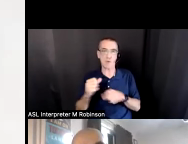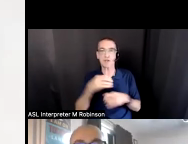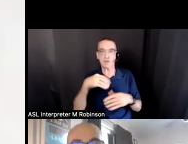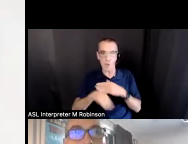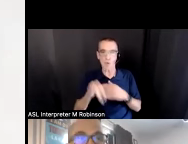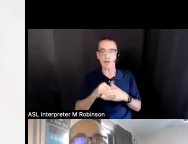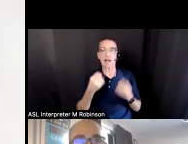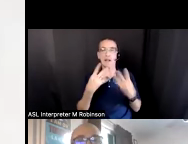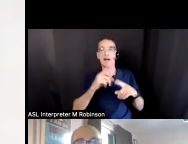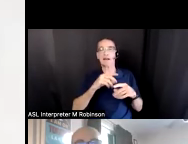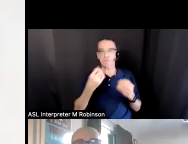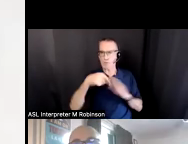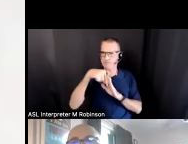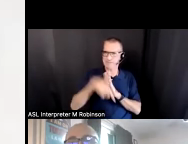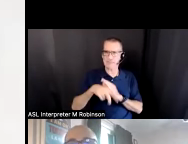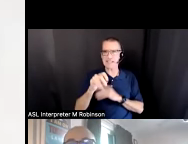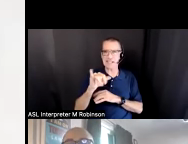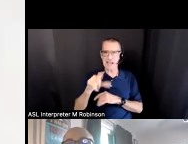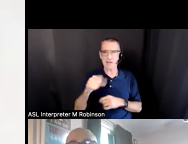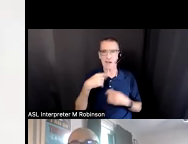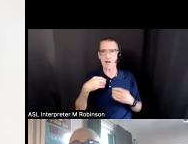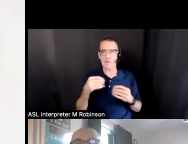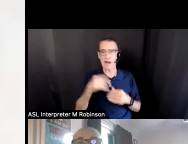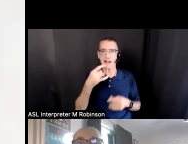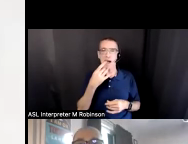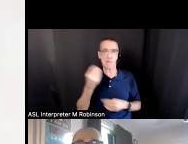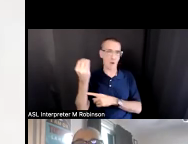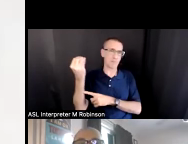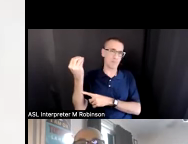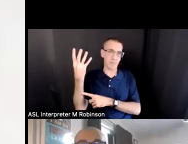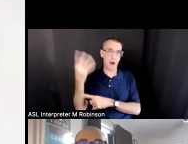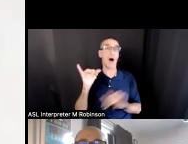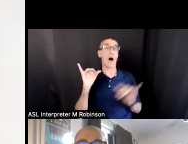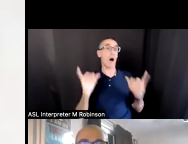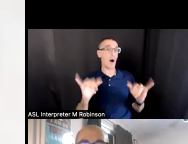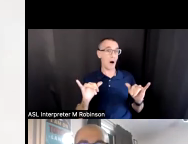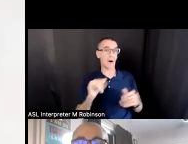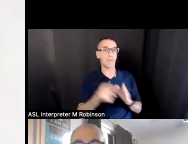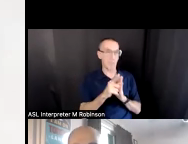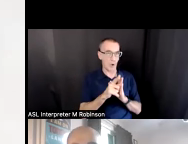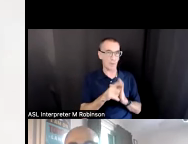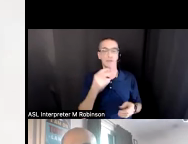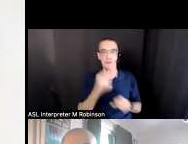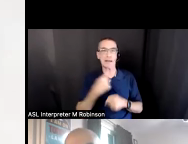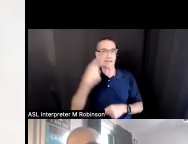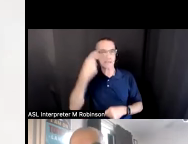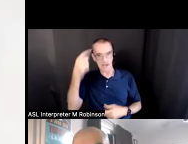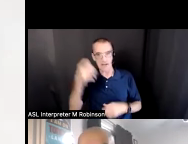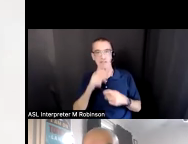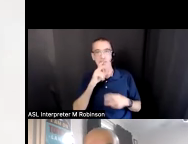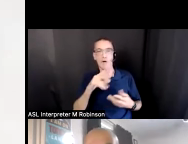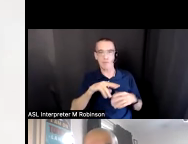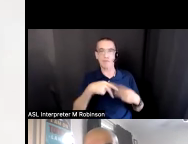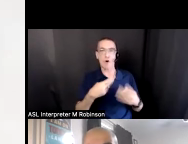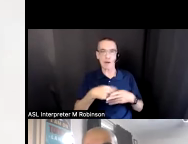in a lot of detail, where people have those light bulb moments and those ahas, and now it's sort of making sense and it's falling into place. So if you haven't